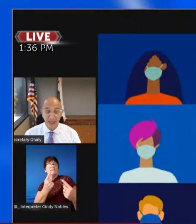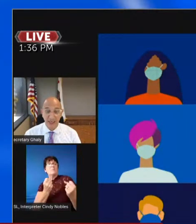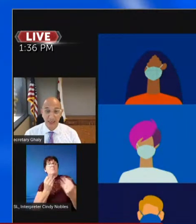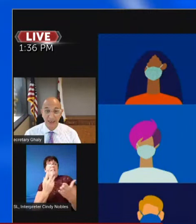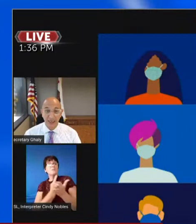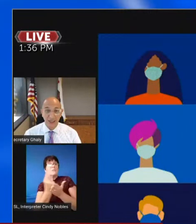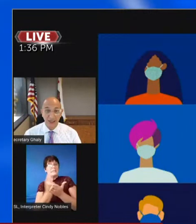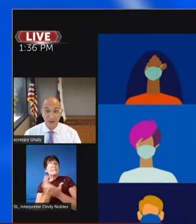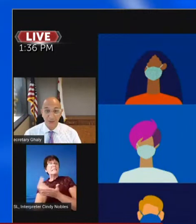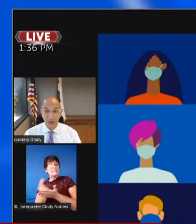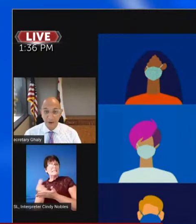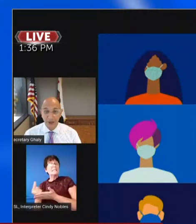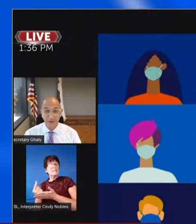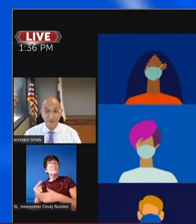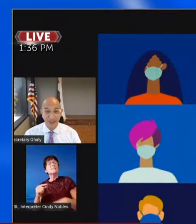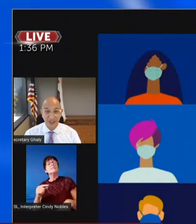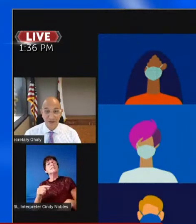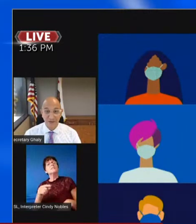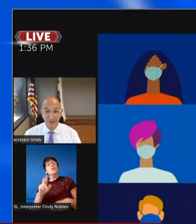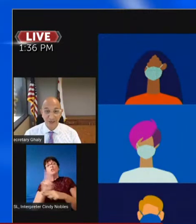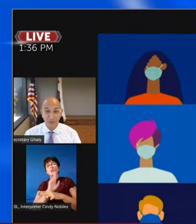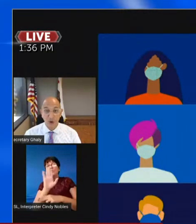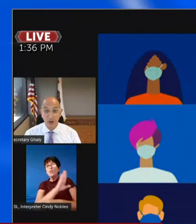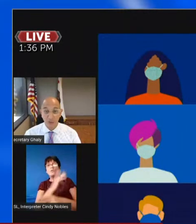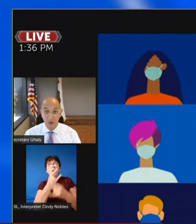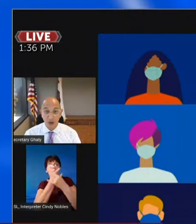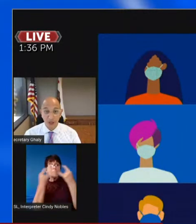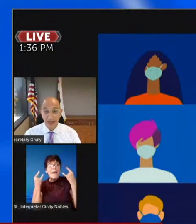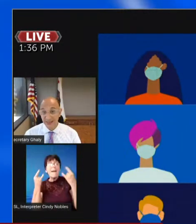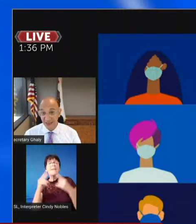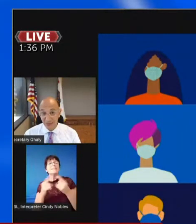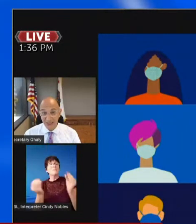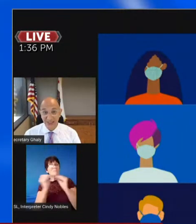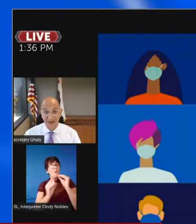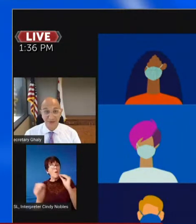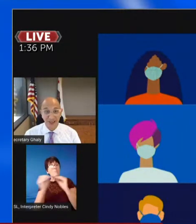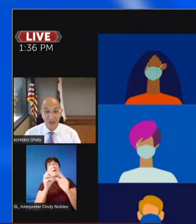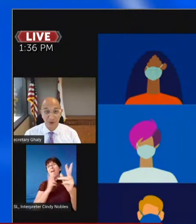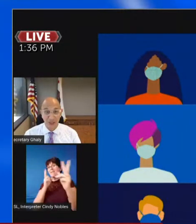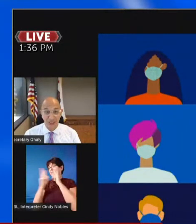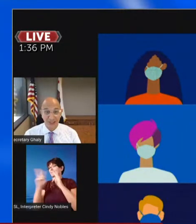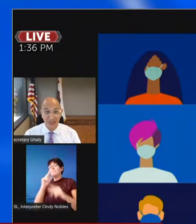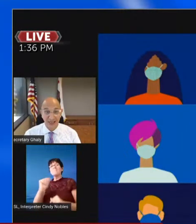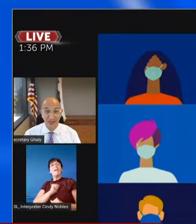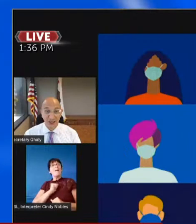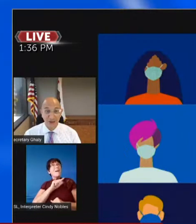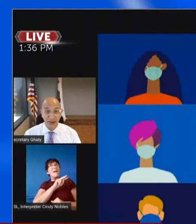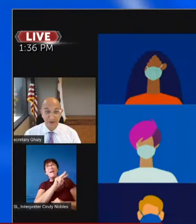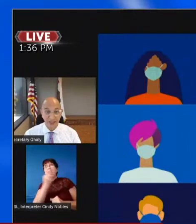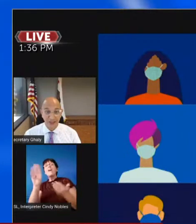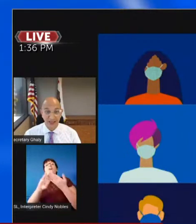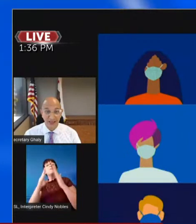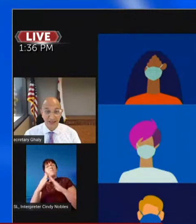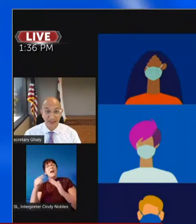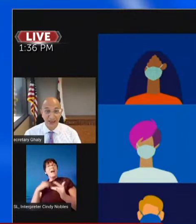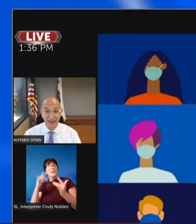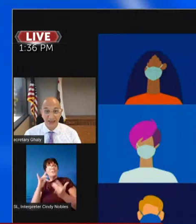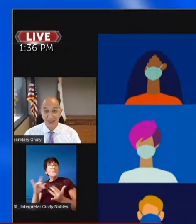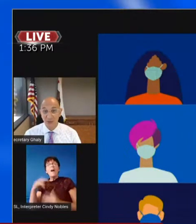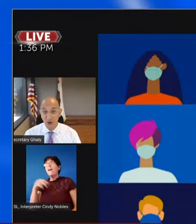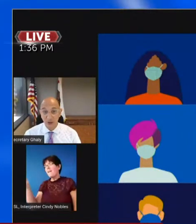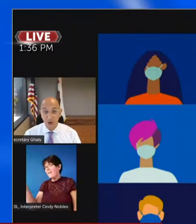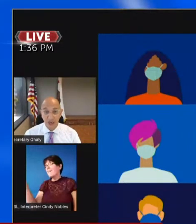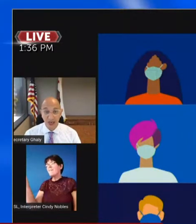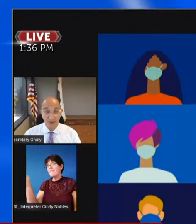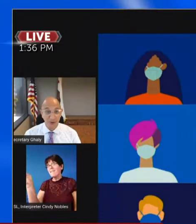weeks, wearing our face covering more and more. I see it myself in the communities I travel in that